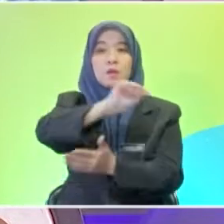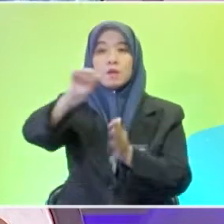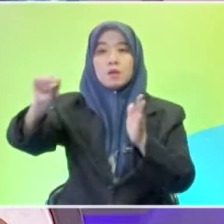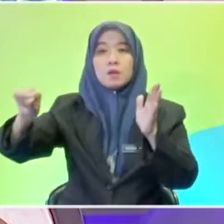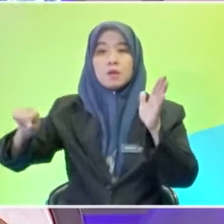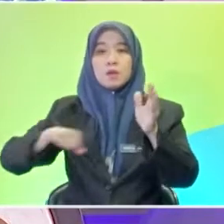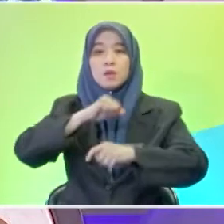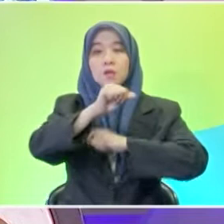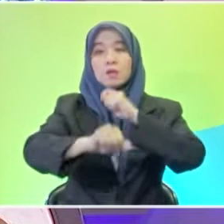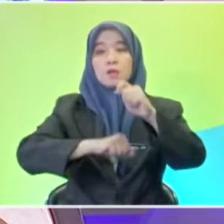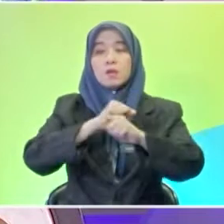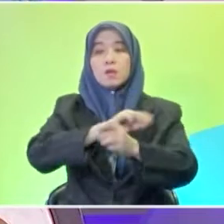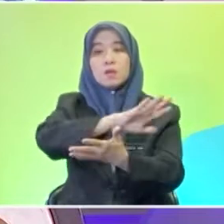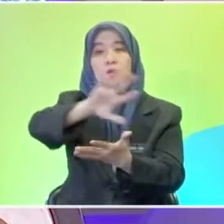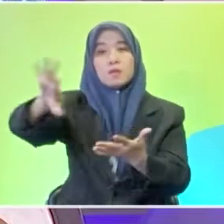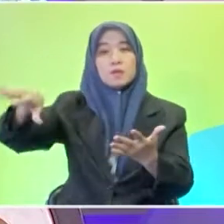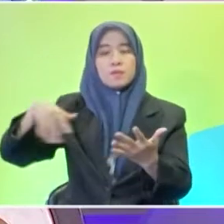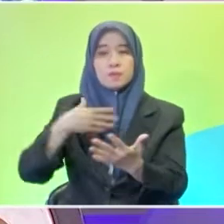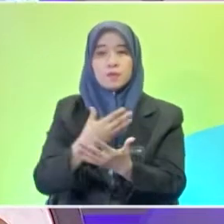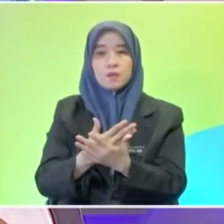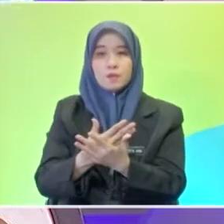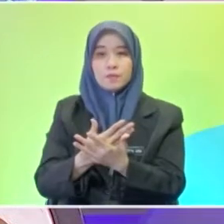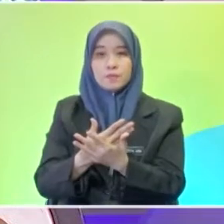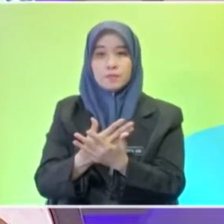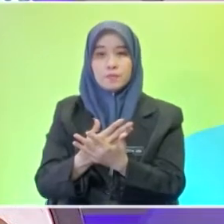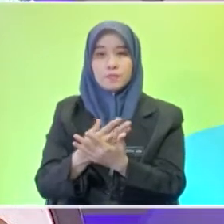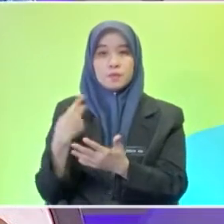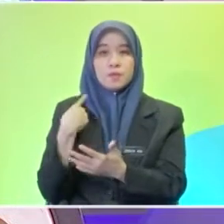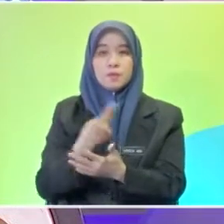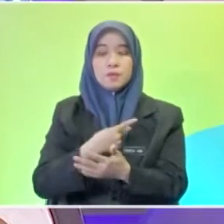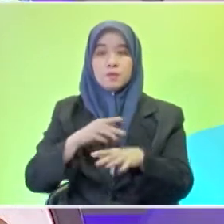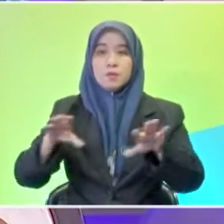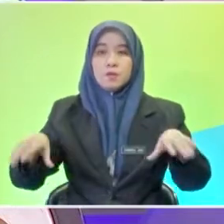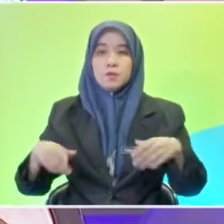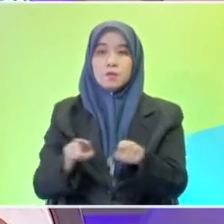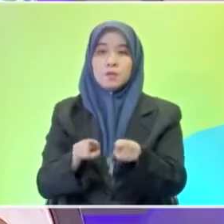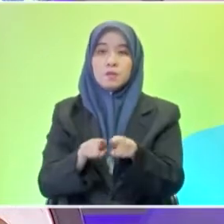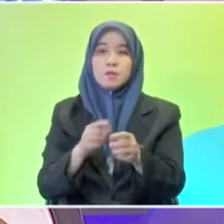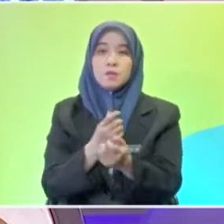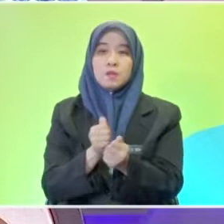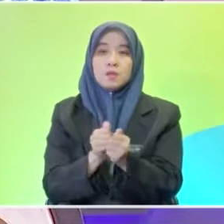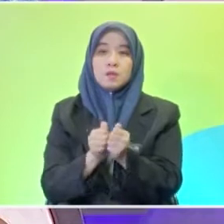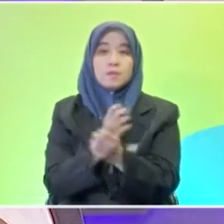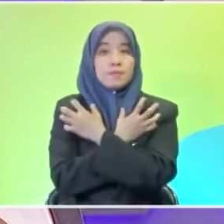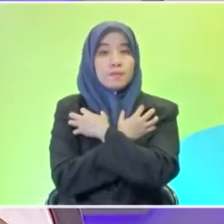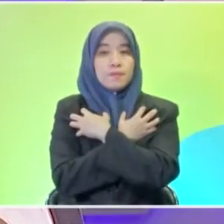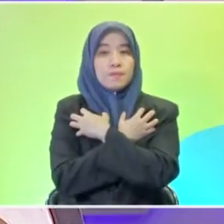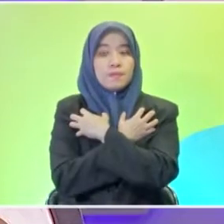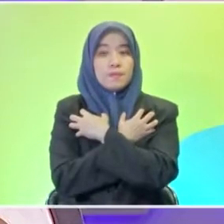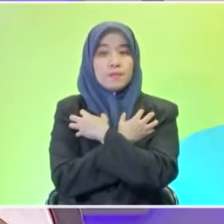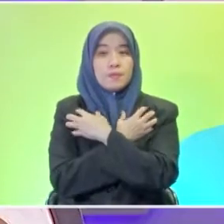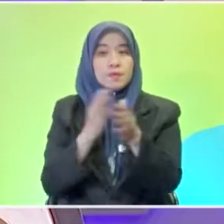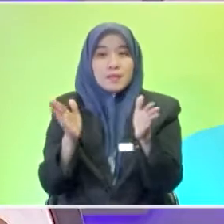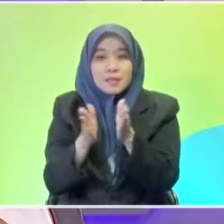environment? We will go on an expedition with our little bear. Okay, let's start. The